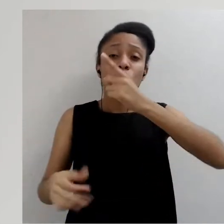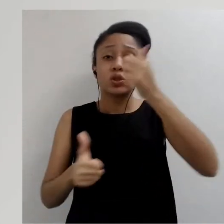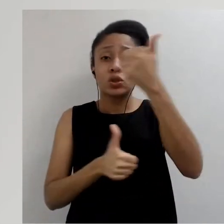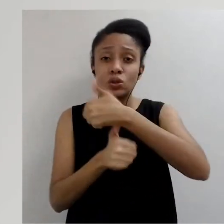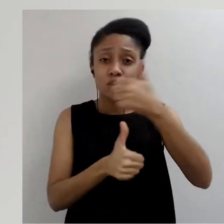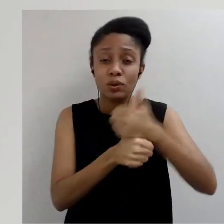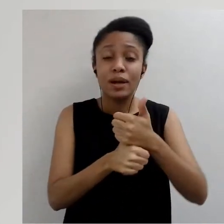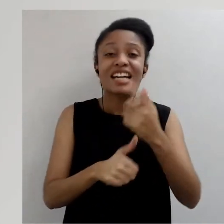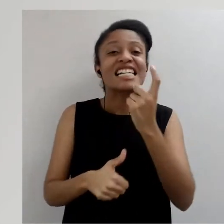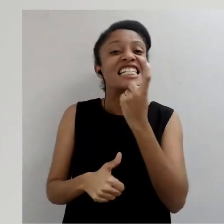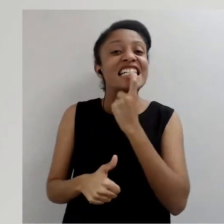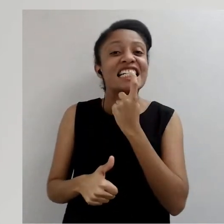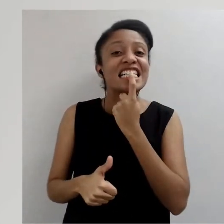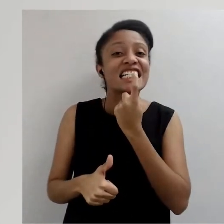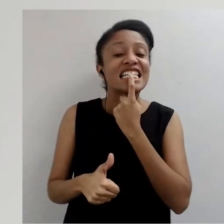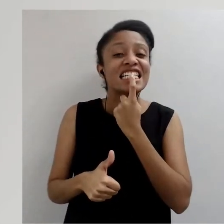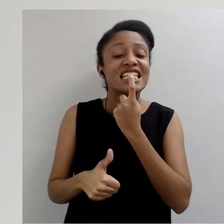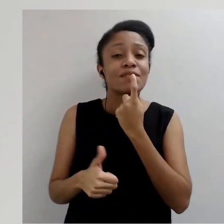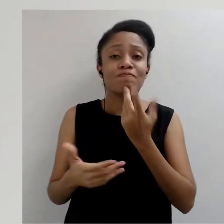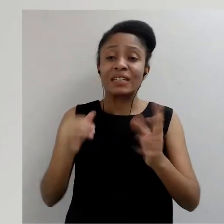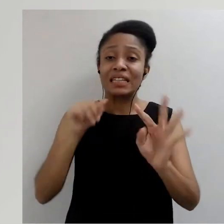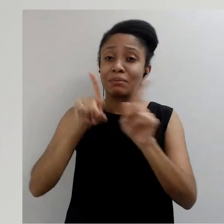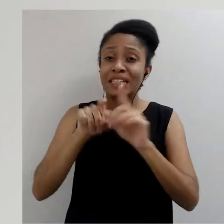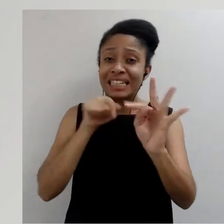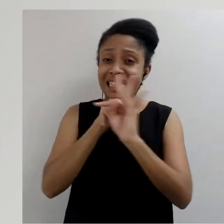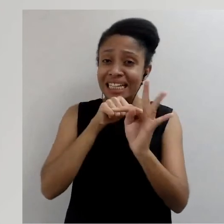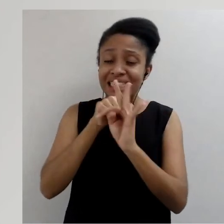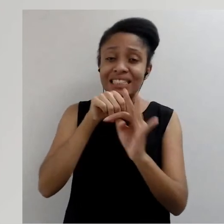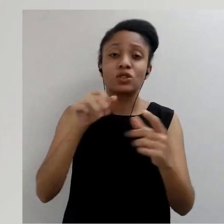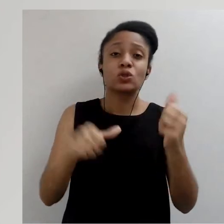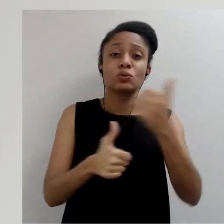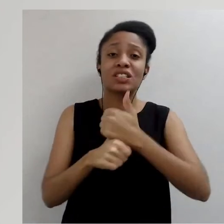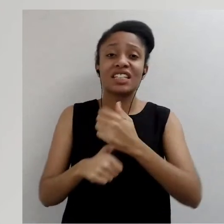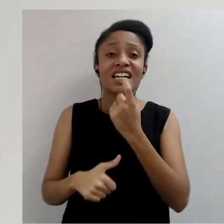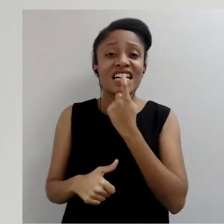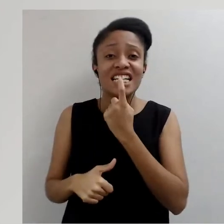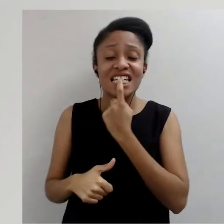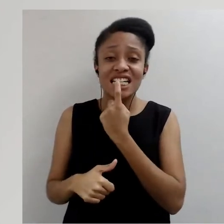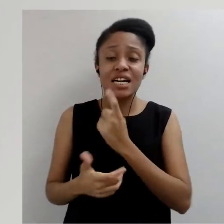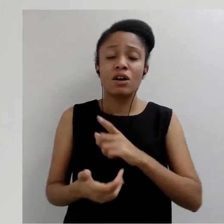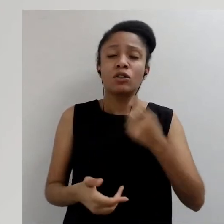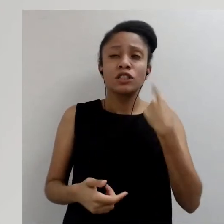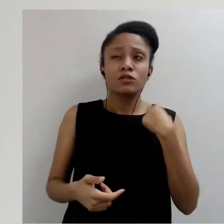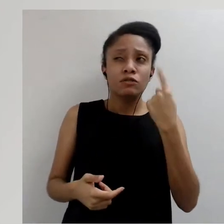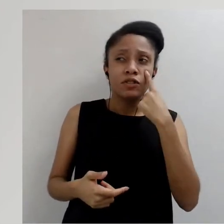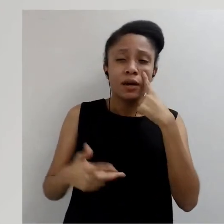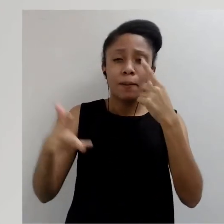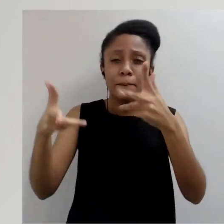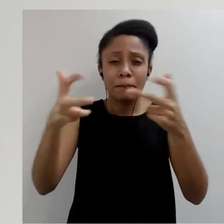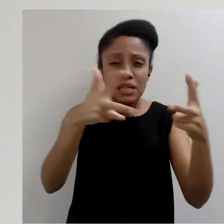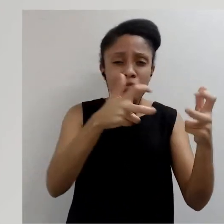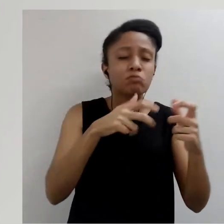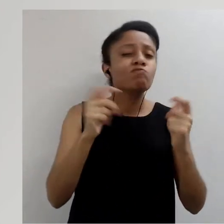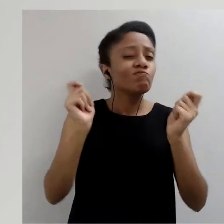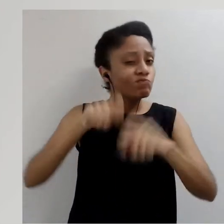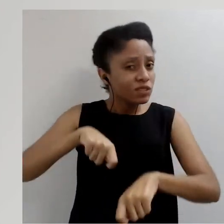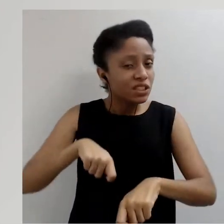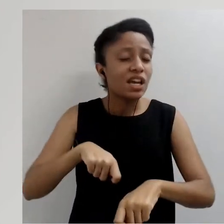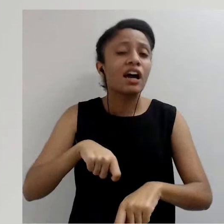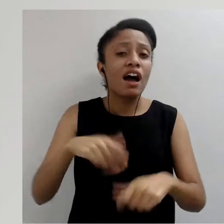to substitute plastic. What have you seen as a trend to